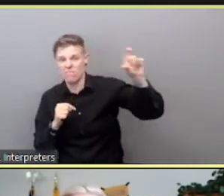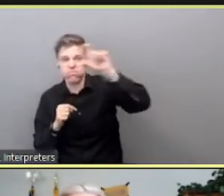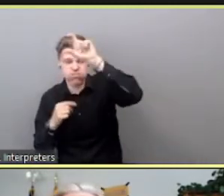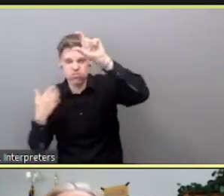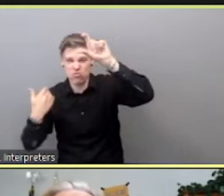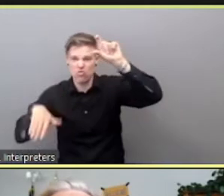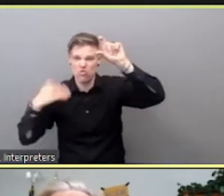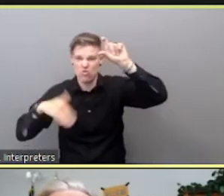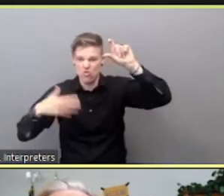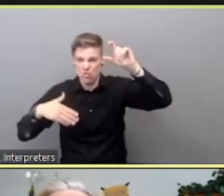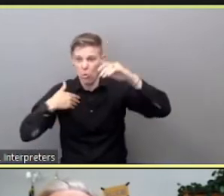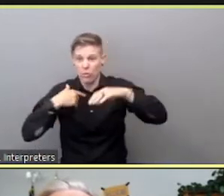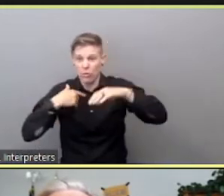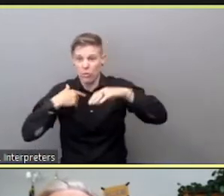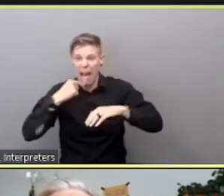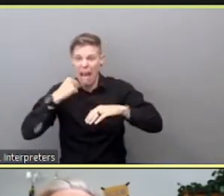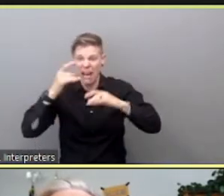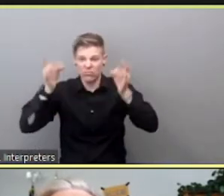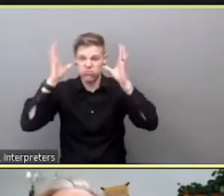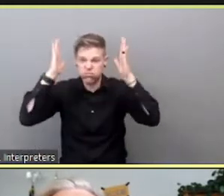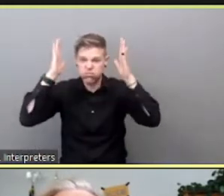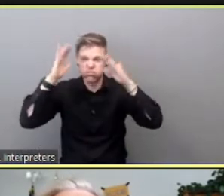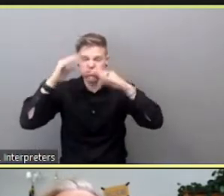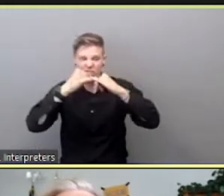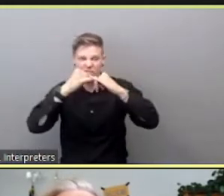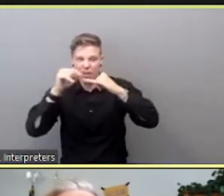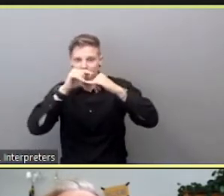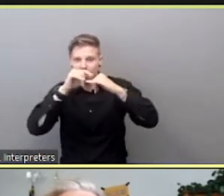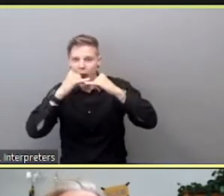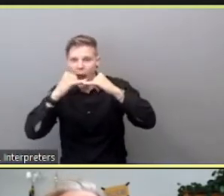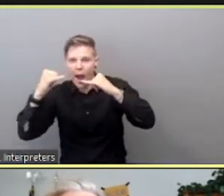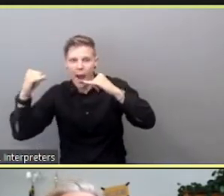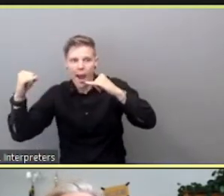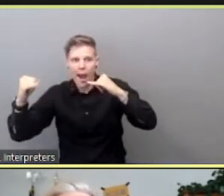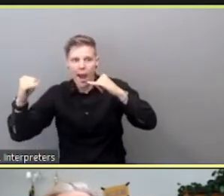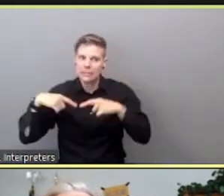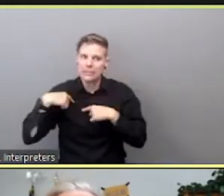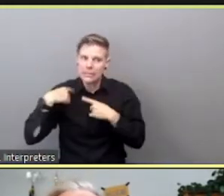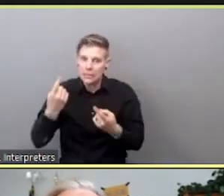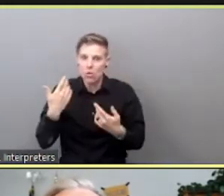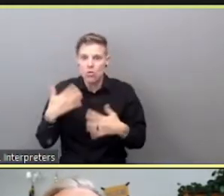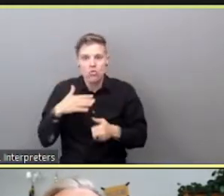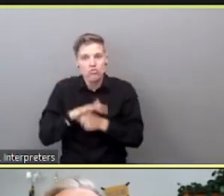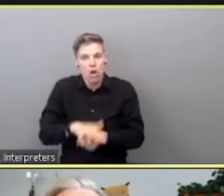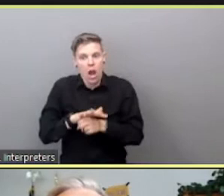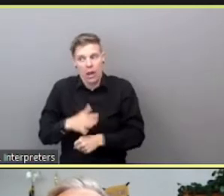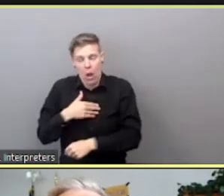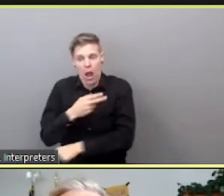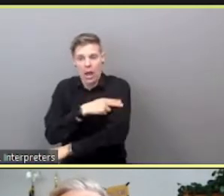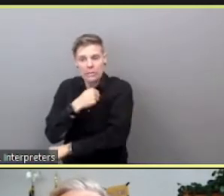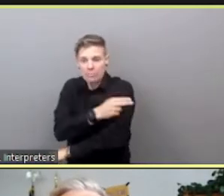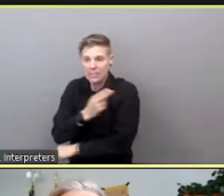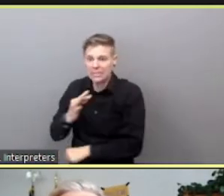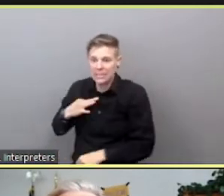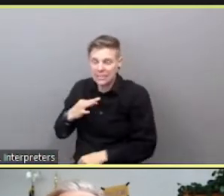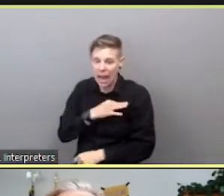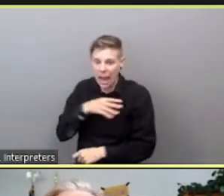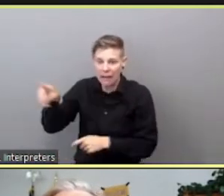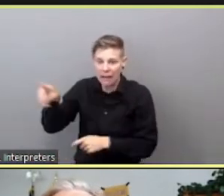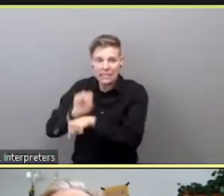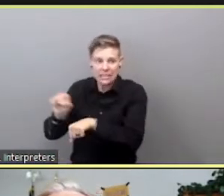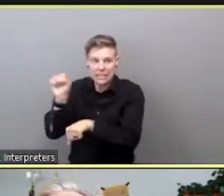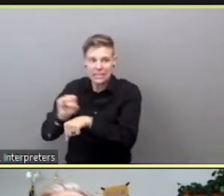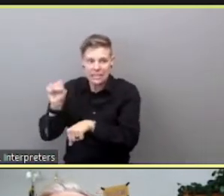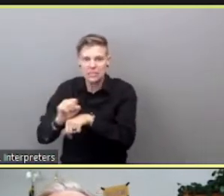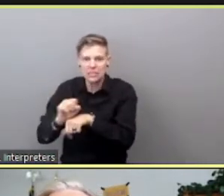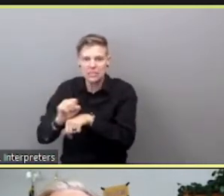on at this level is becoming incredibly stressful for hospitals. We talked in July about an